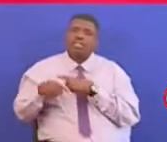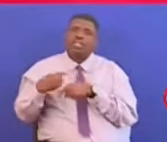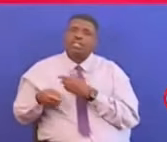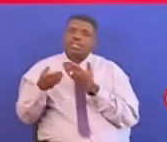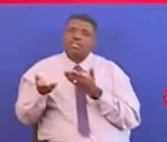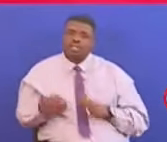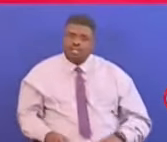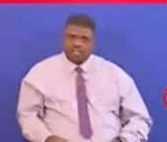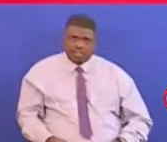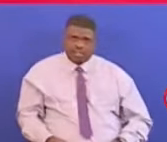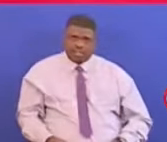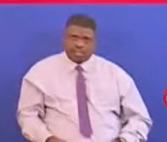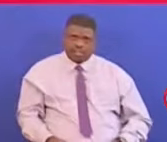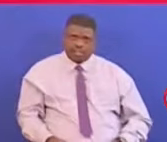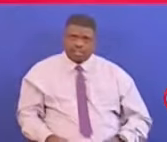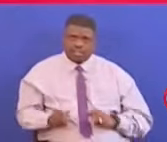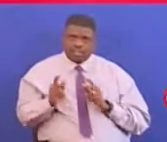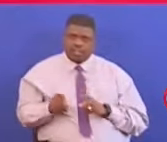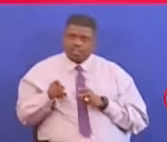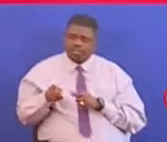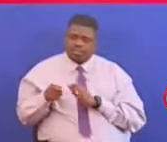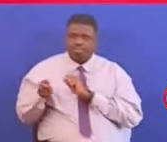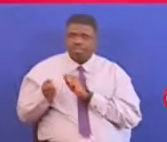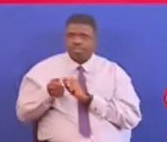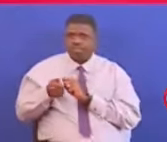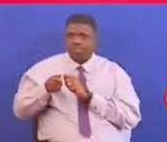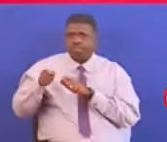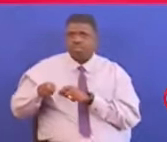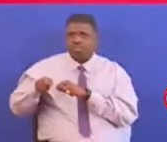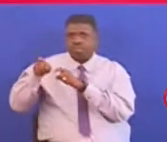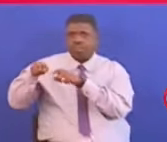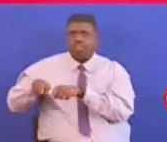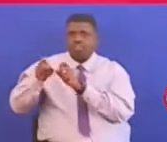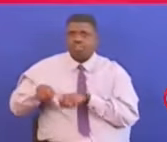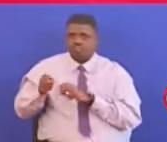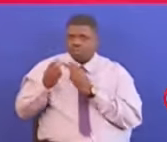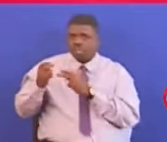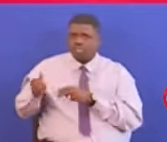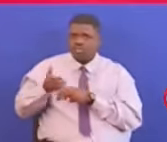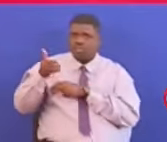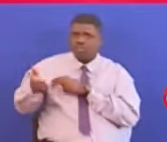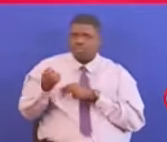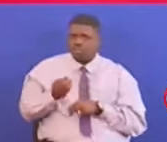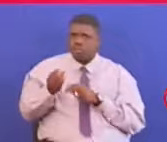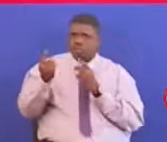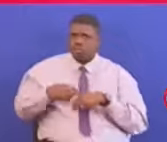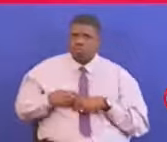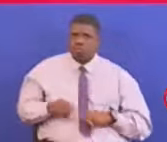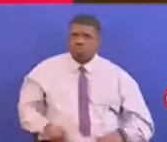thing, but as far as customs are concerned, I think we have to look forward into having